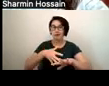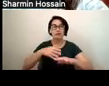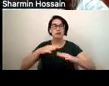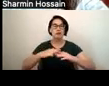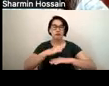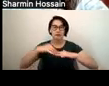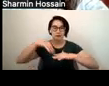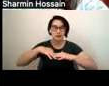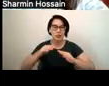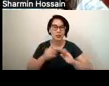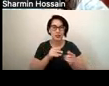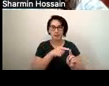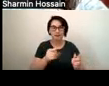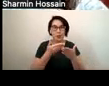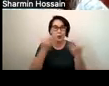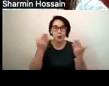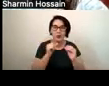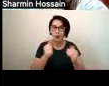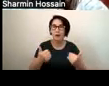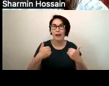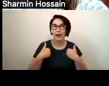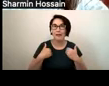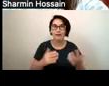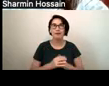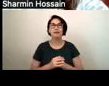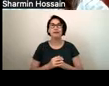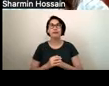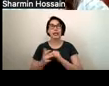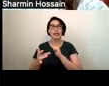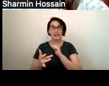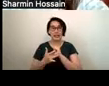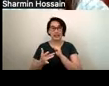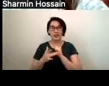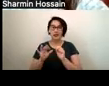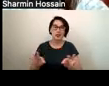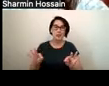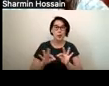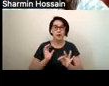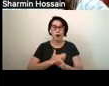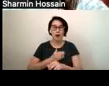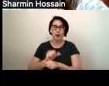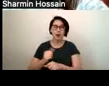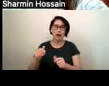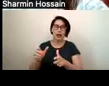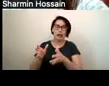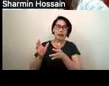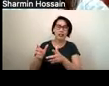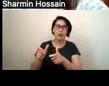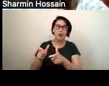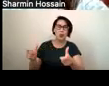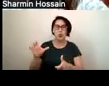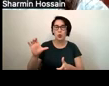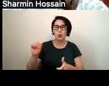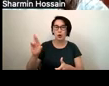Even the technologies that are central to much of our work leave significant carbon footprints contributing